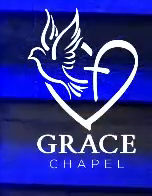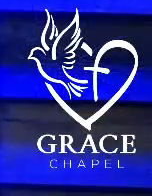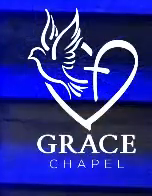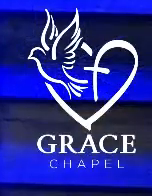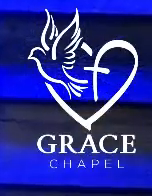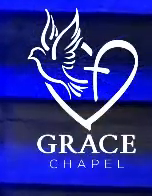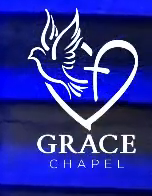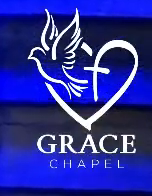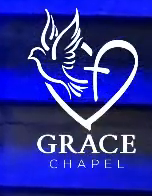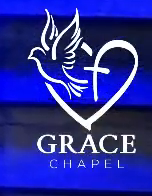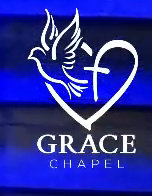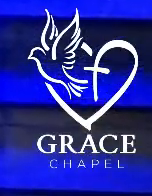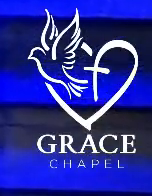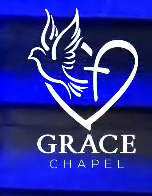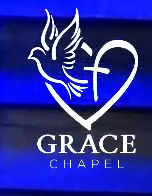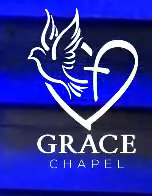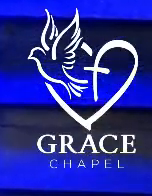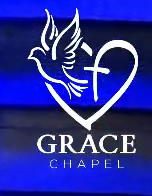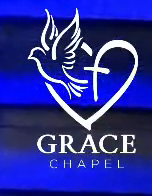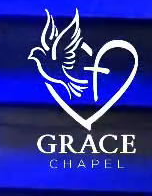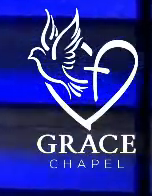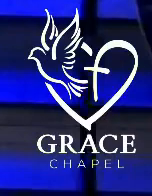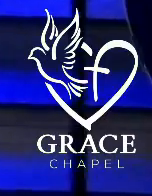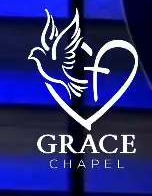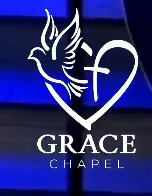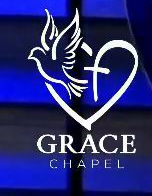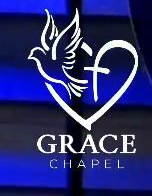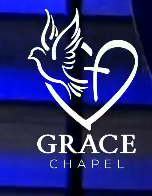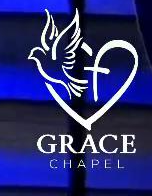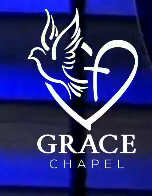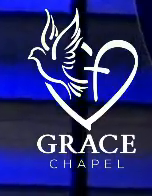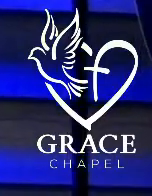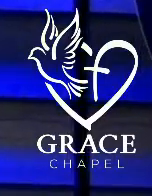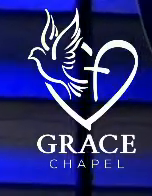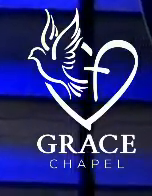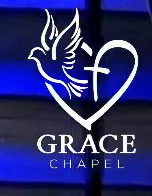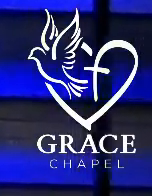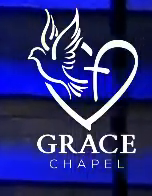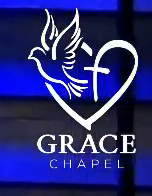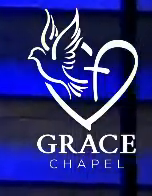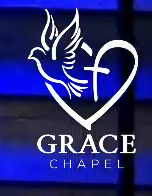Burdens are lifted at